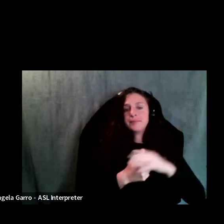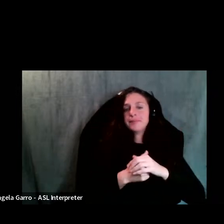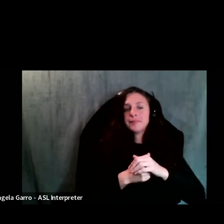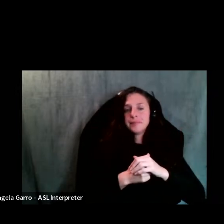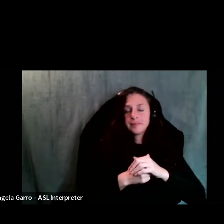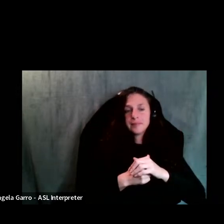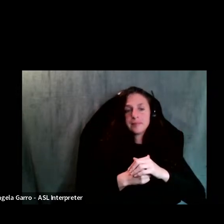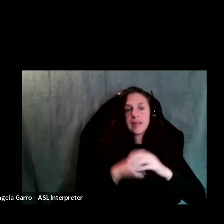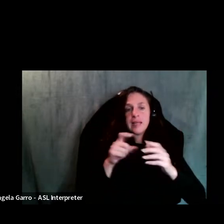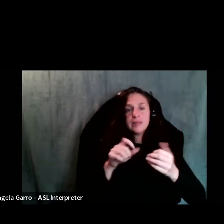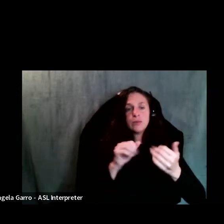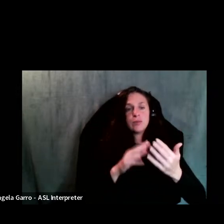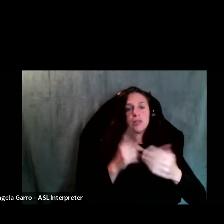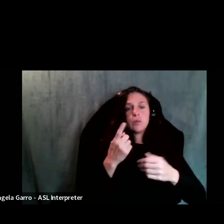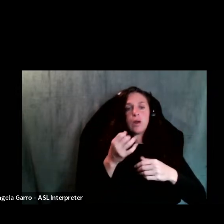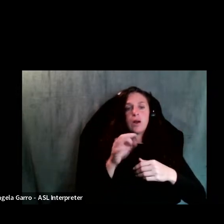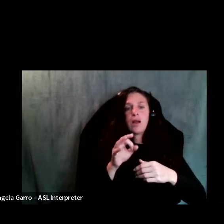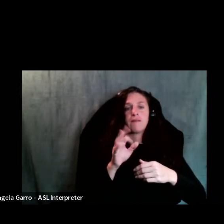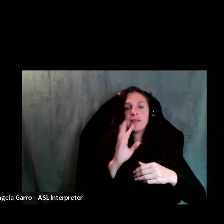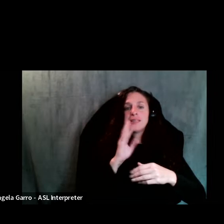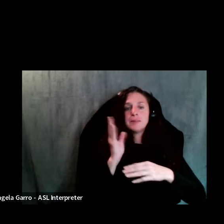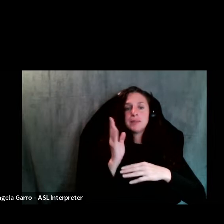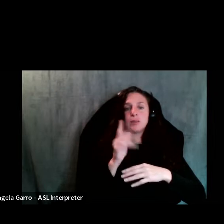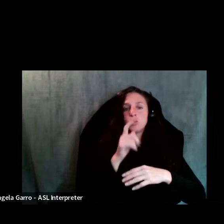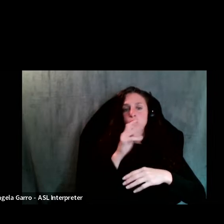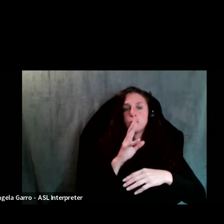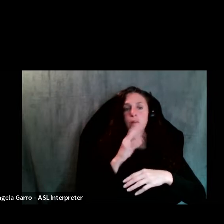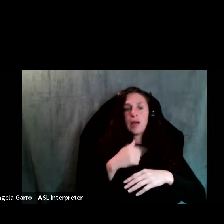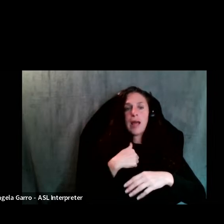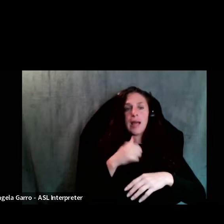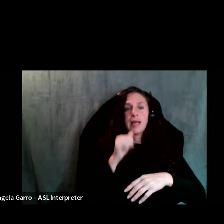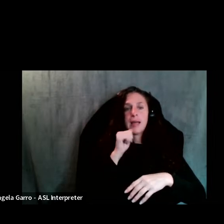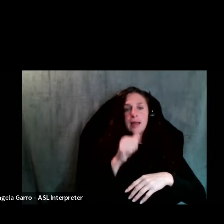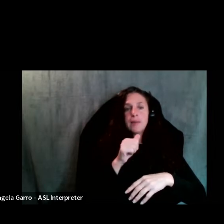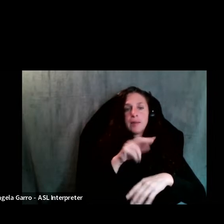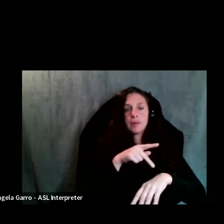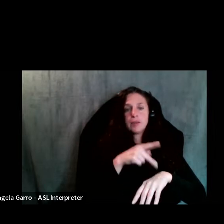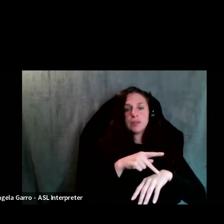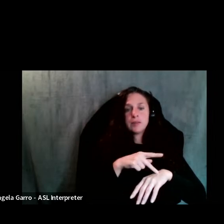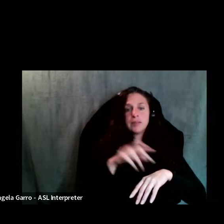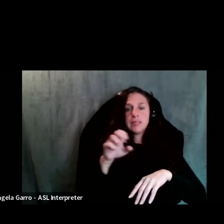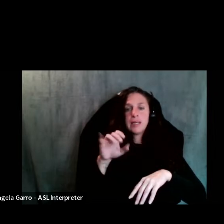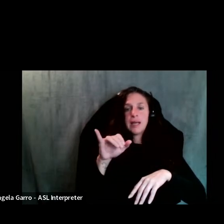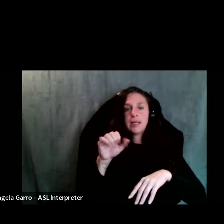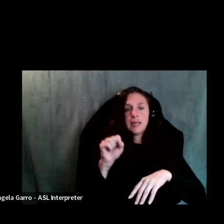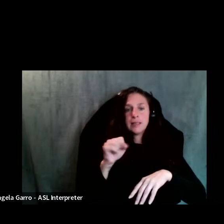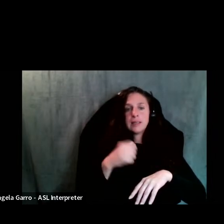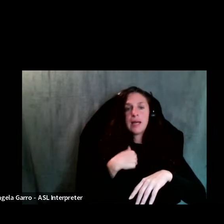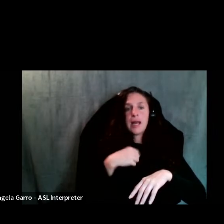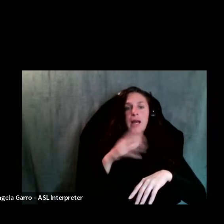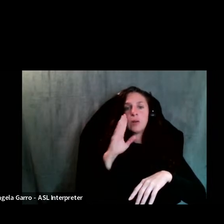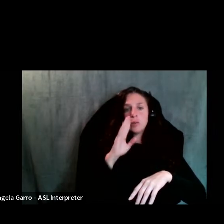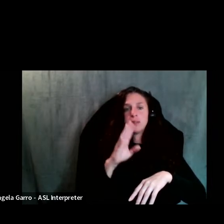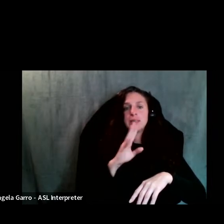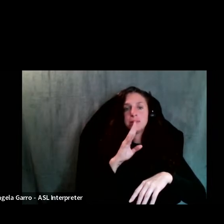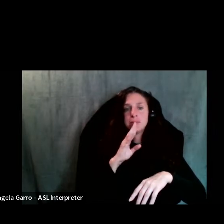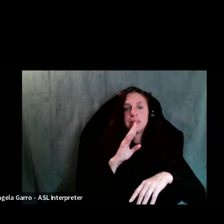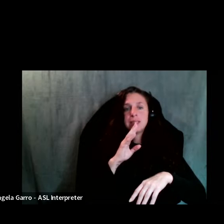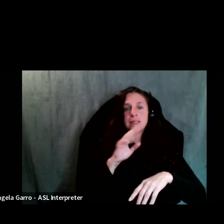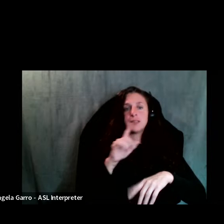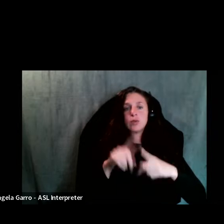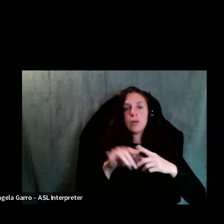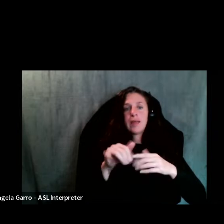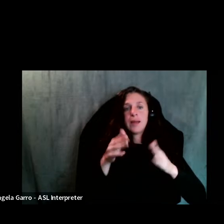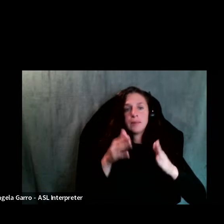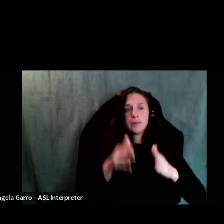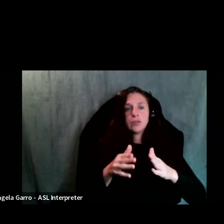I need to address one of the speakers who spoke. I'm the principal of BIS, and I'm going to speak as that person to address what